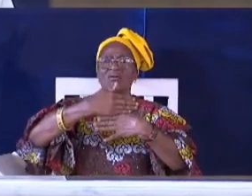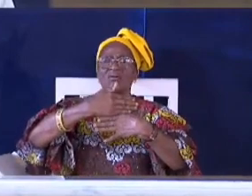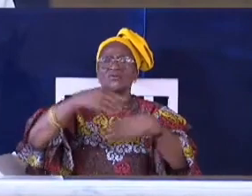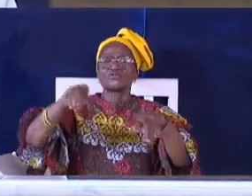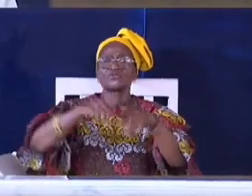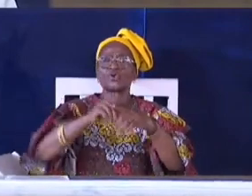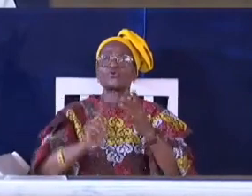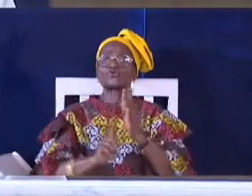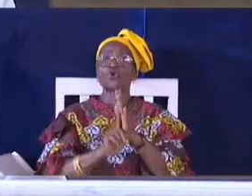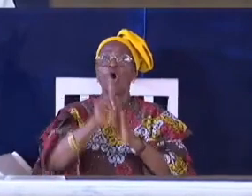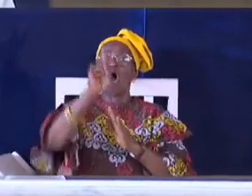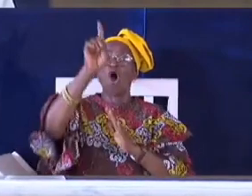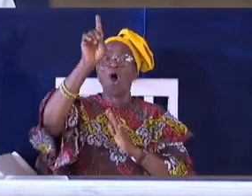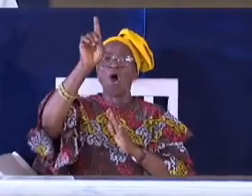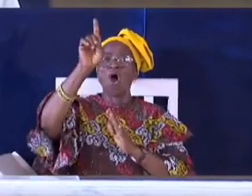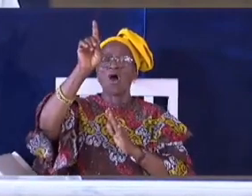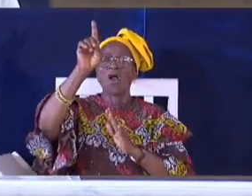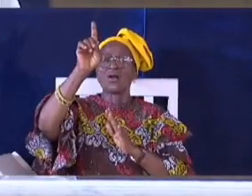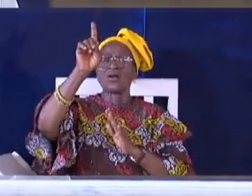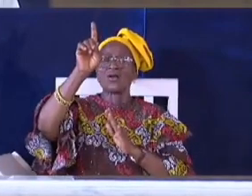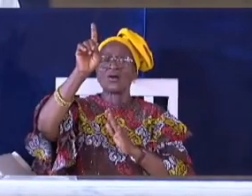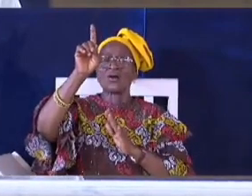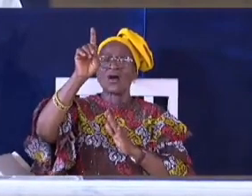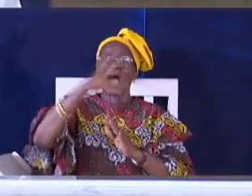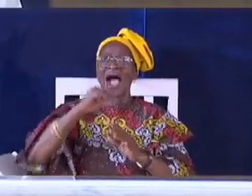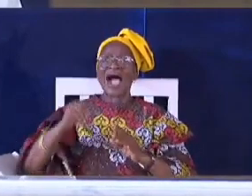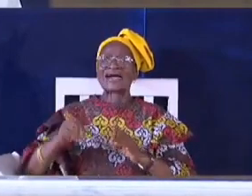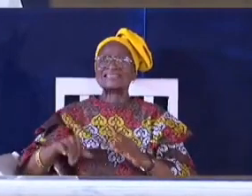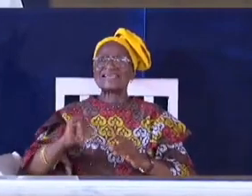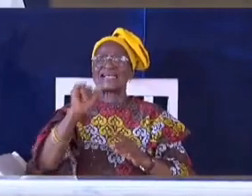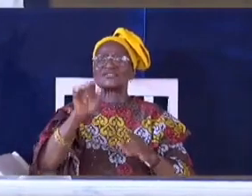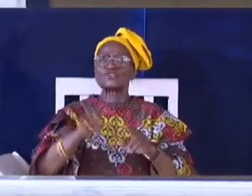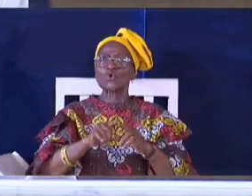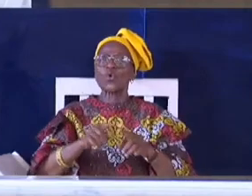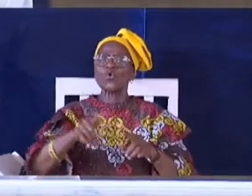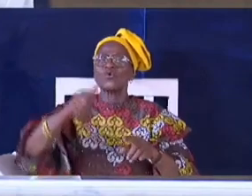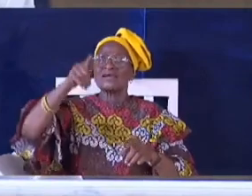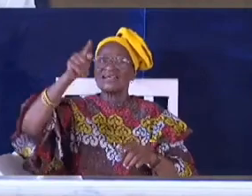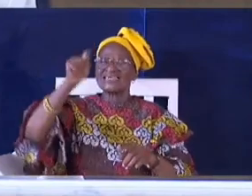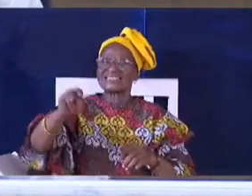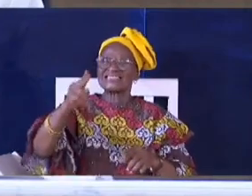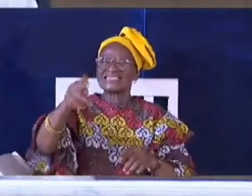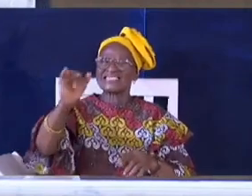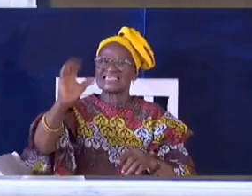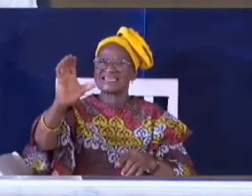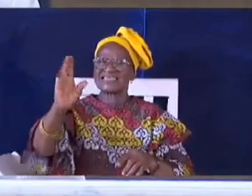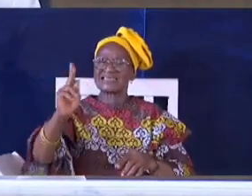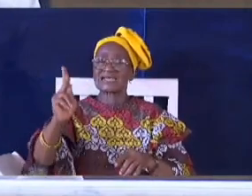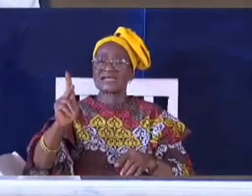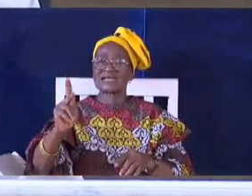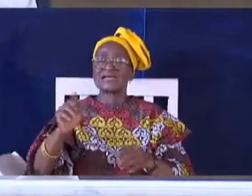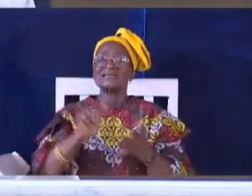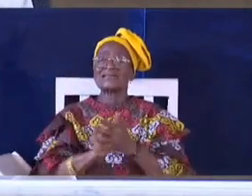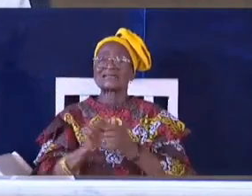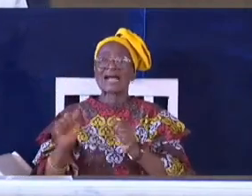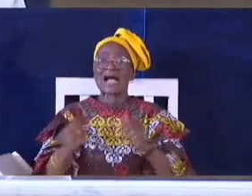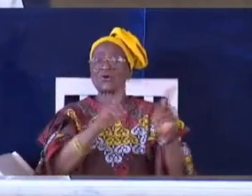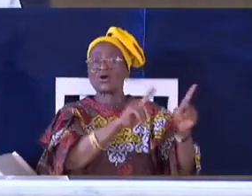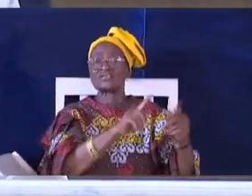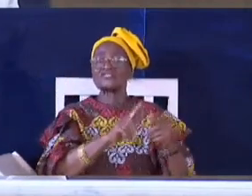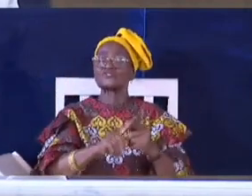So tall, and yet so thick, that according to